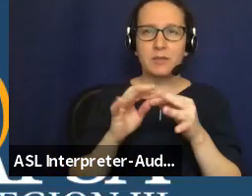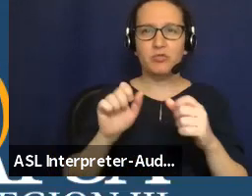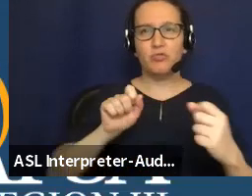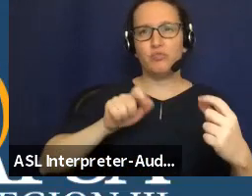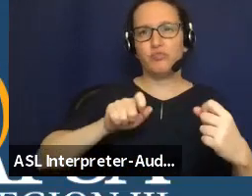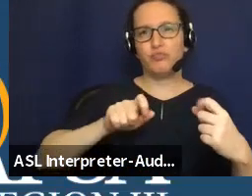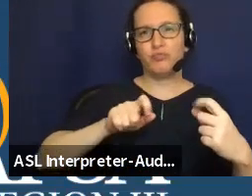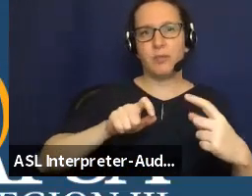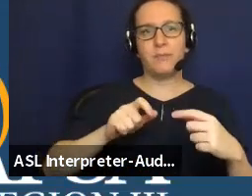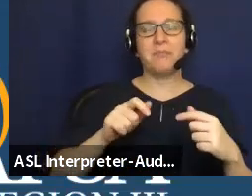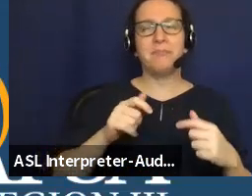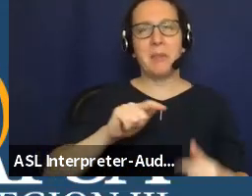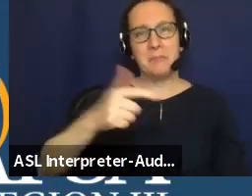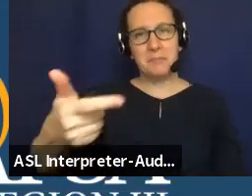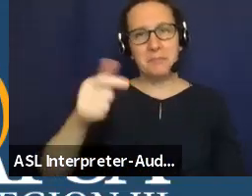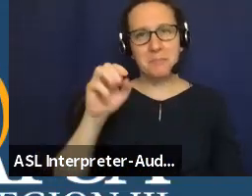And then I'll turn over to Monica.